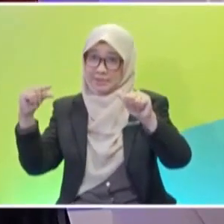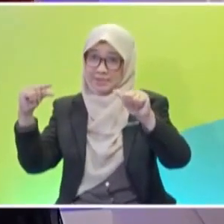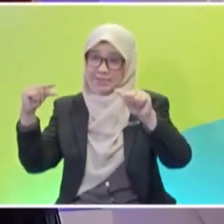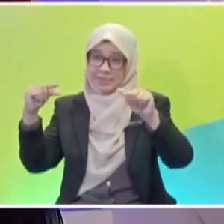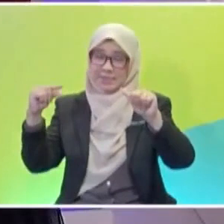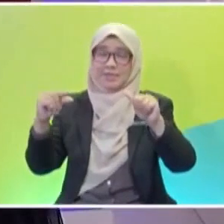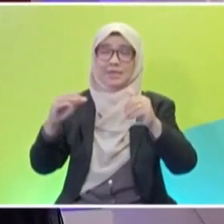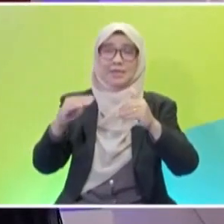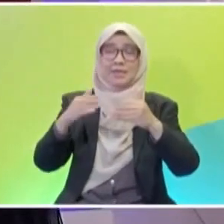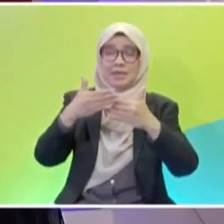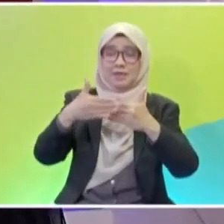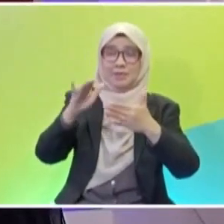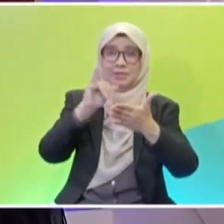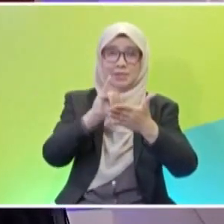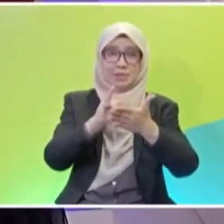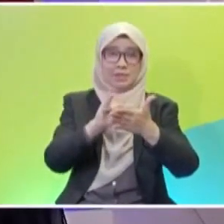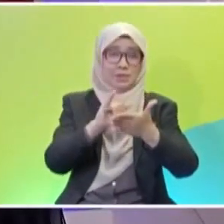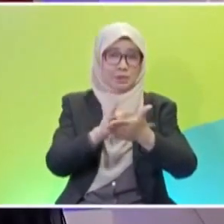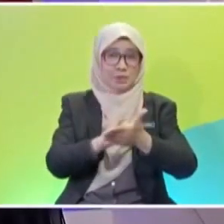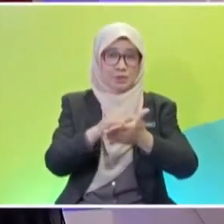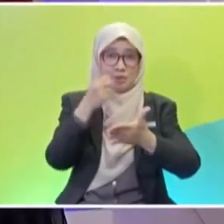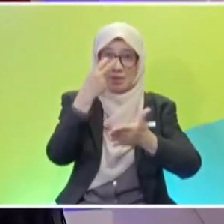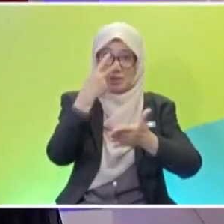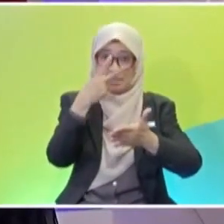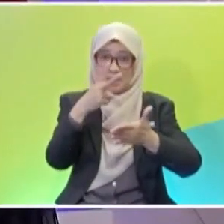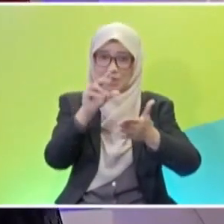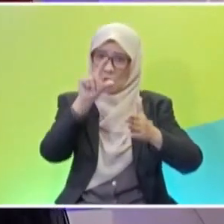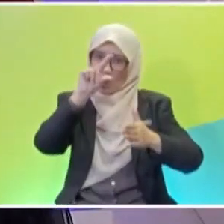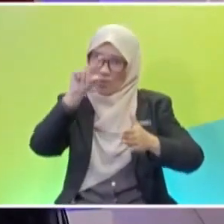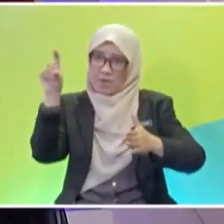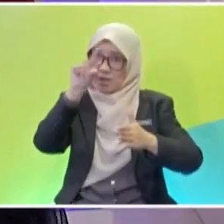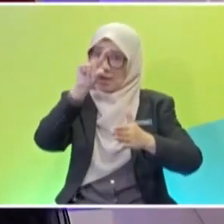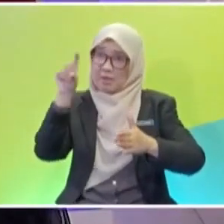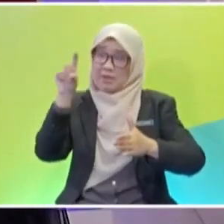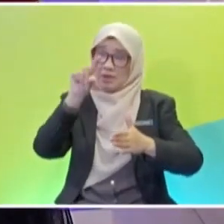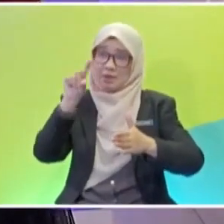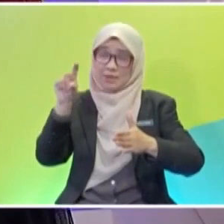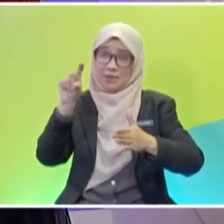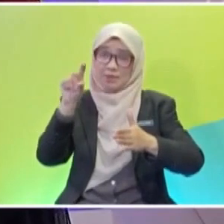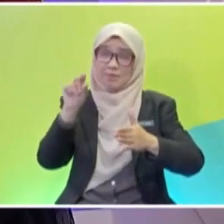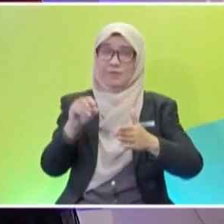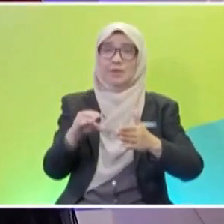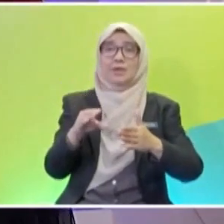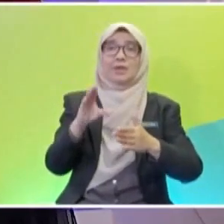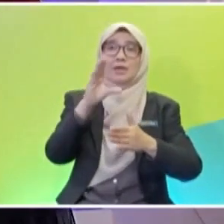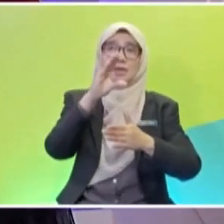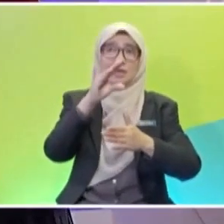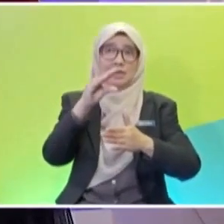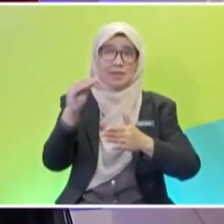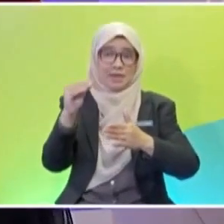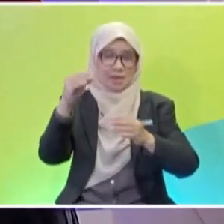each paragraph and look at the sentences before and after the gap